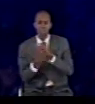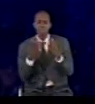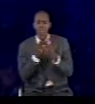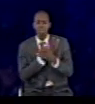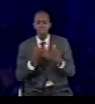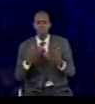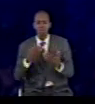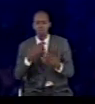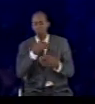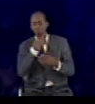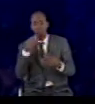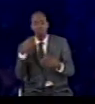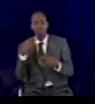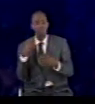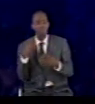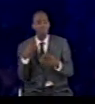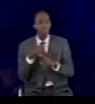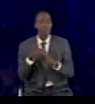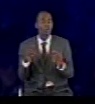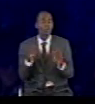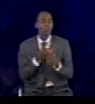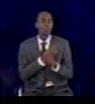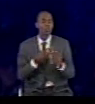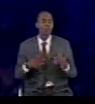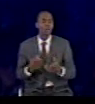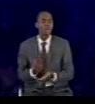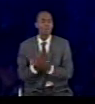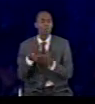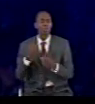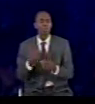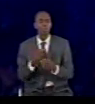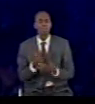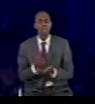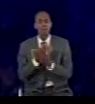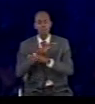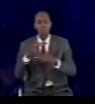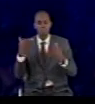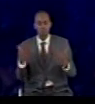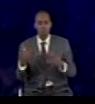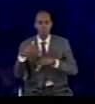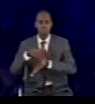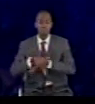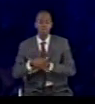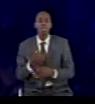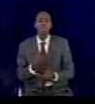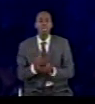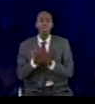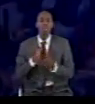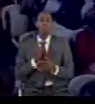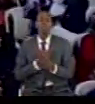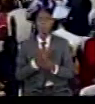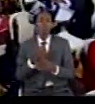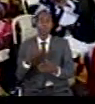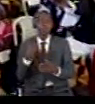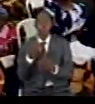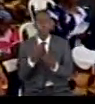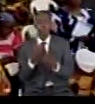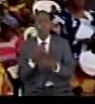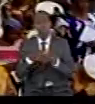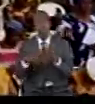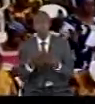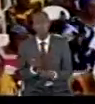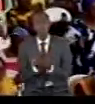around i see but lord helper of the helpless tonight abide with us help out the helpless tonight send your